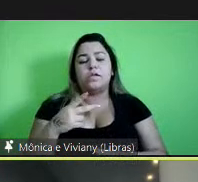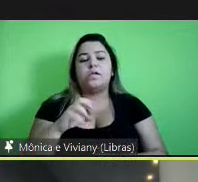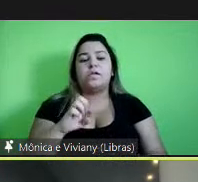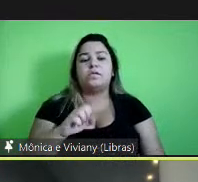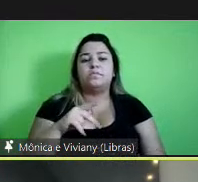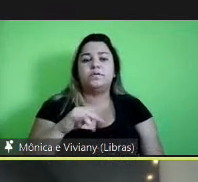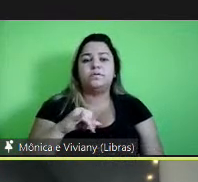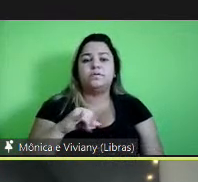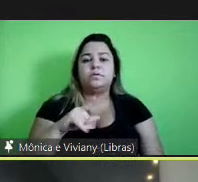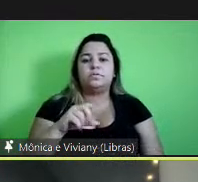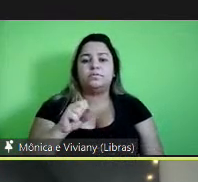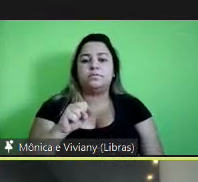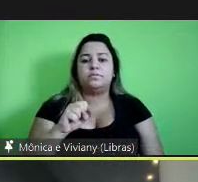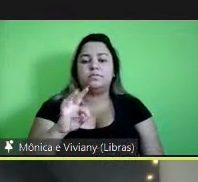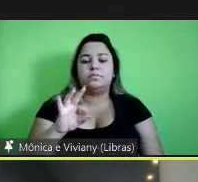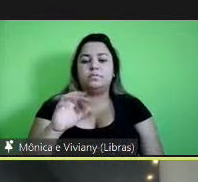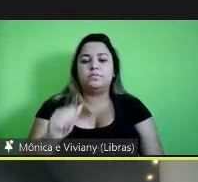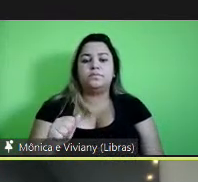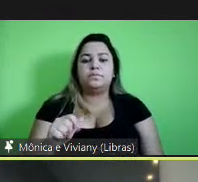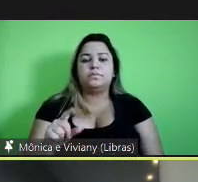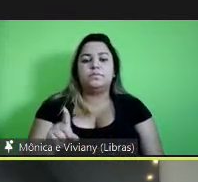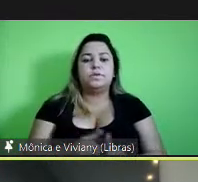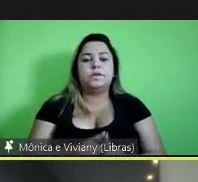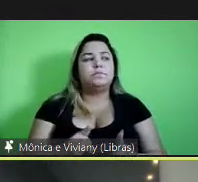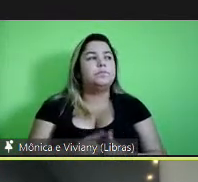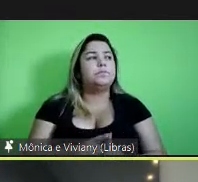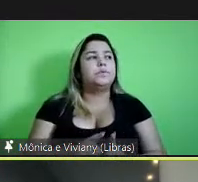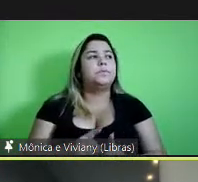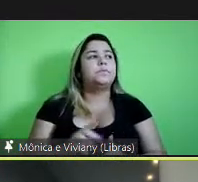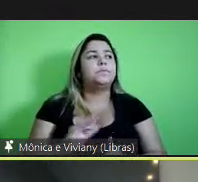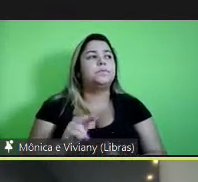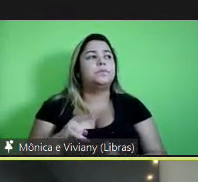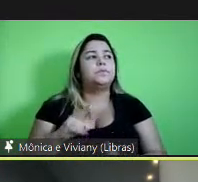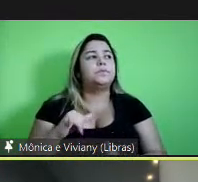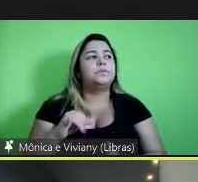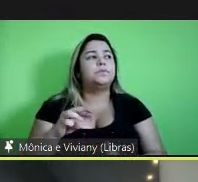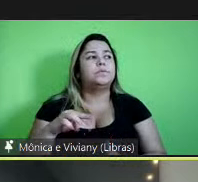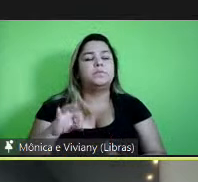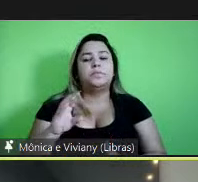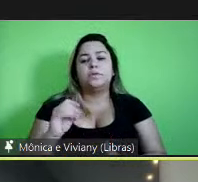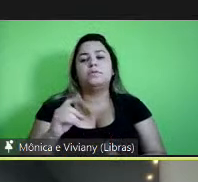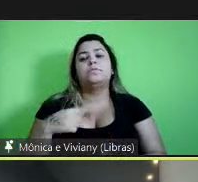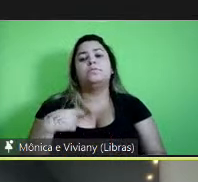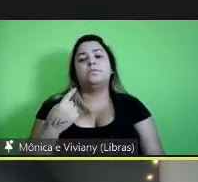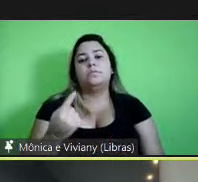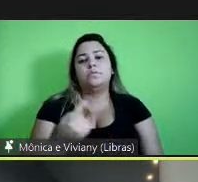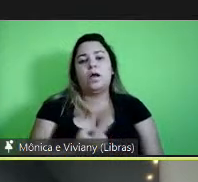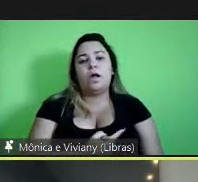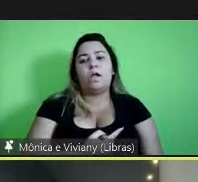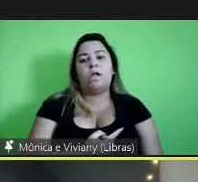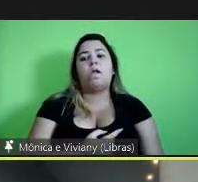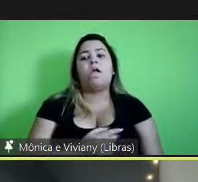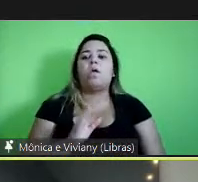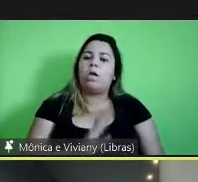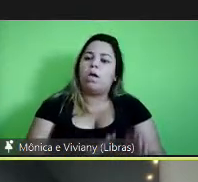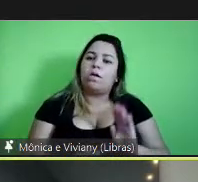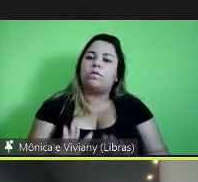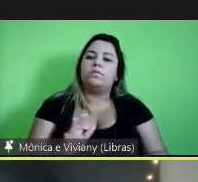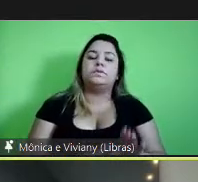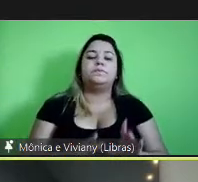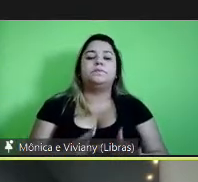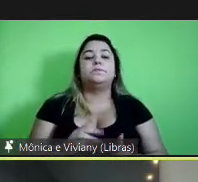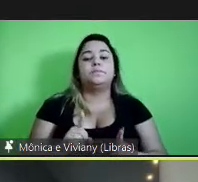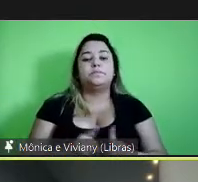specialized treatment and all the organization and it works well,